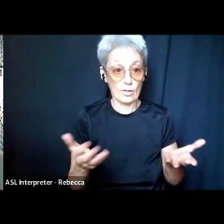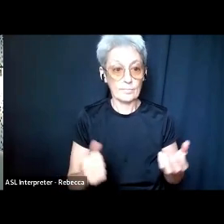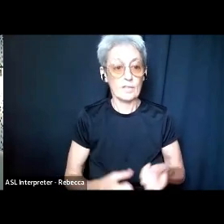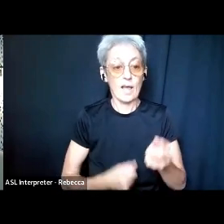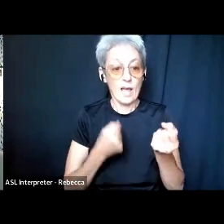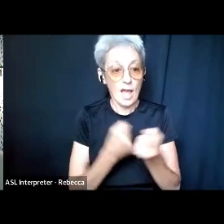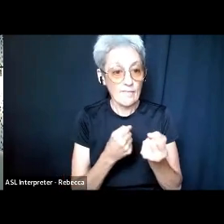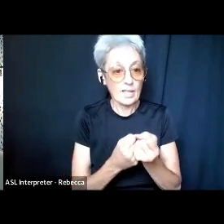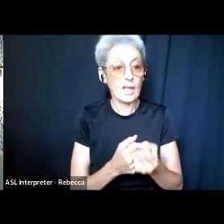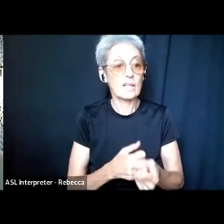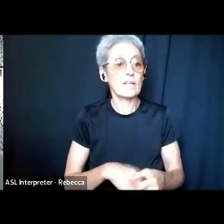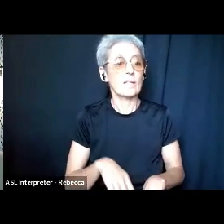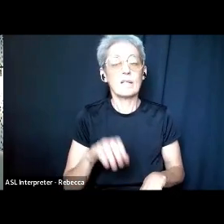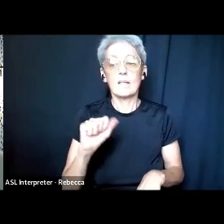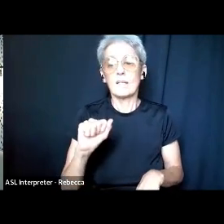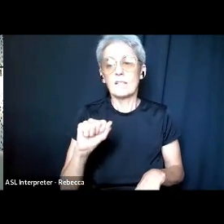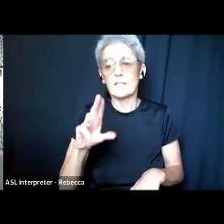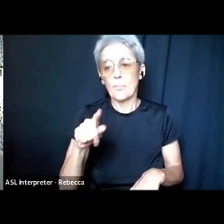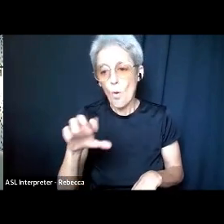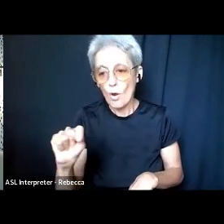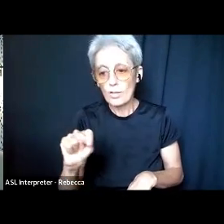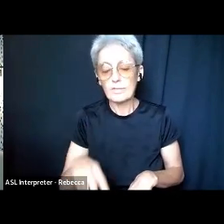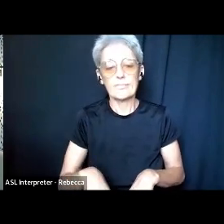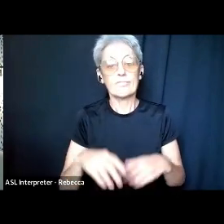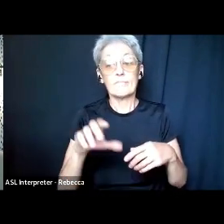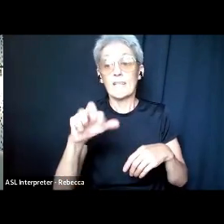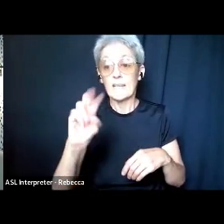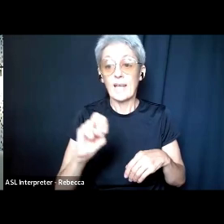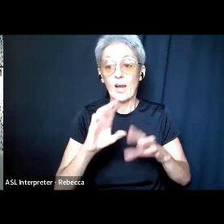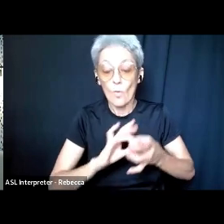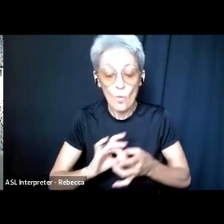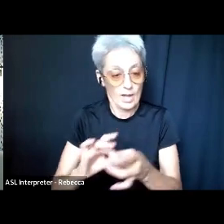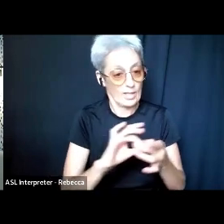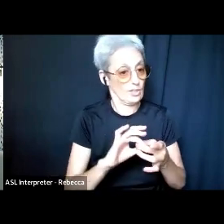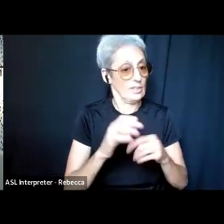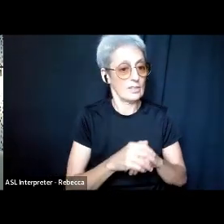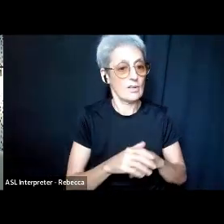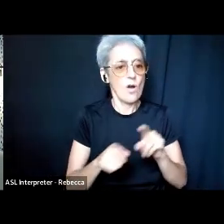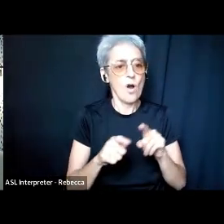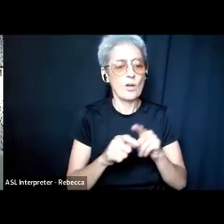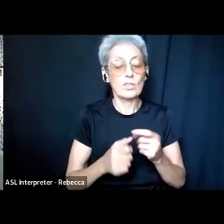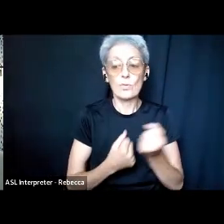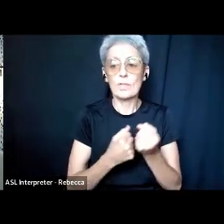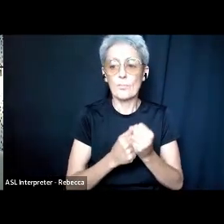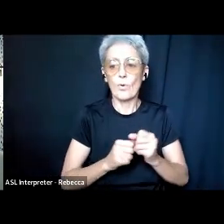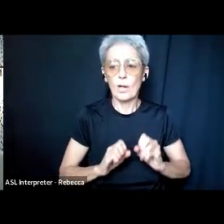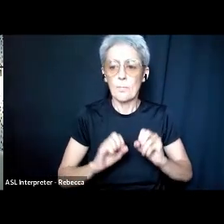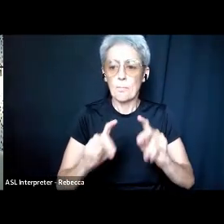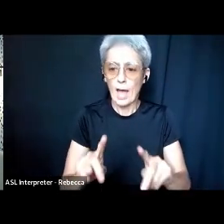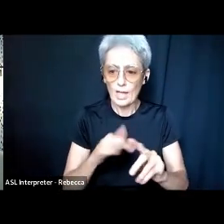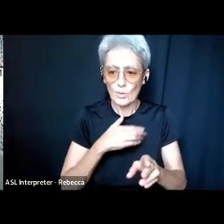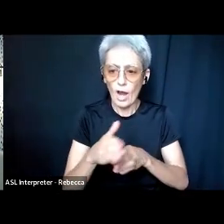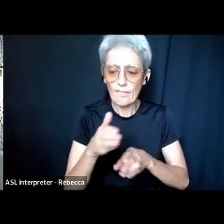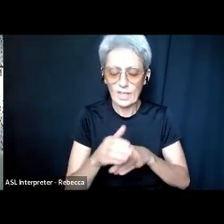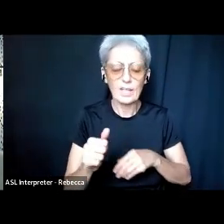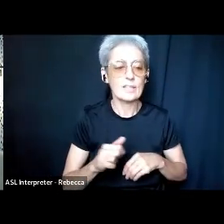coordinate care, and to also continue to pour back into our field. So we invite all